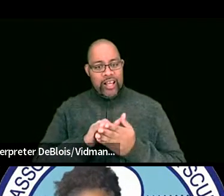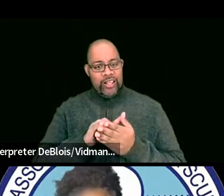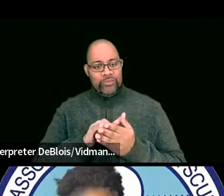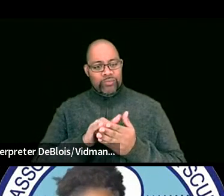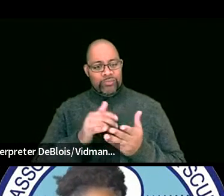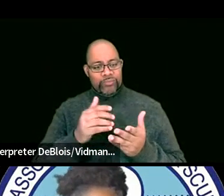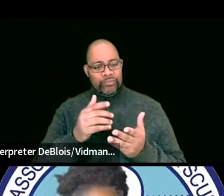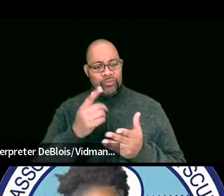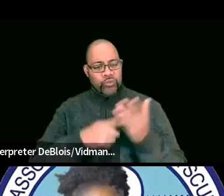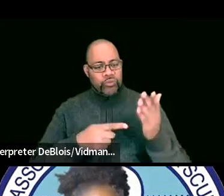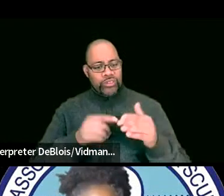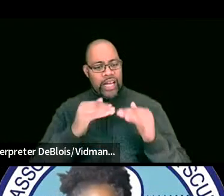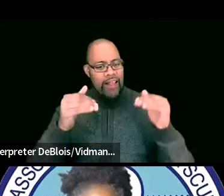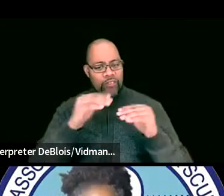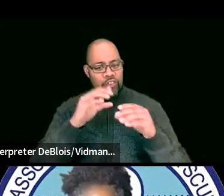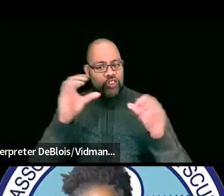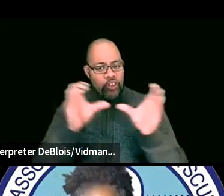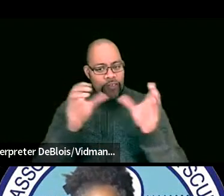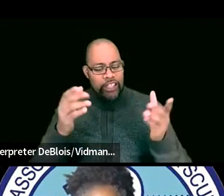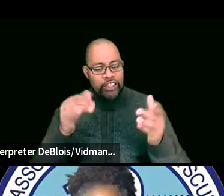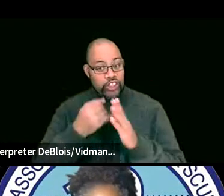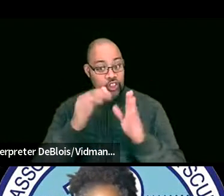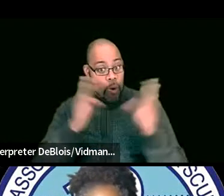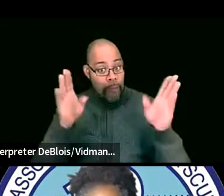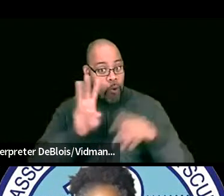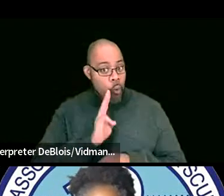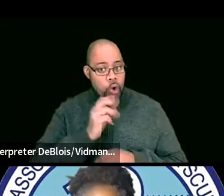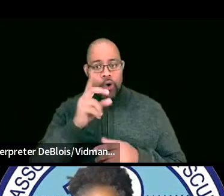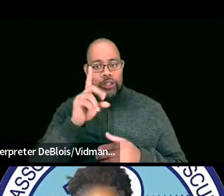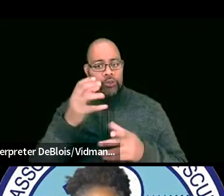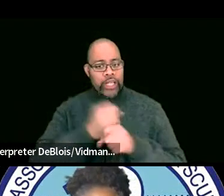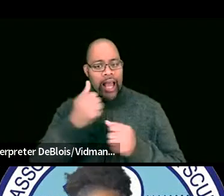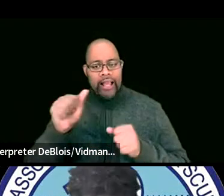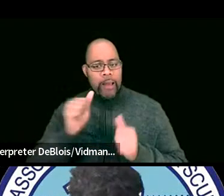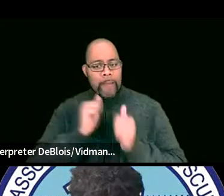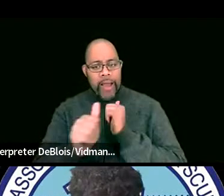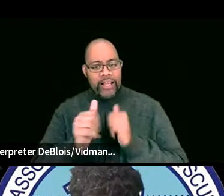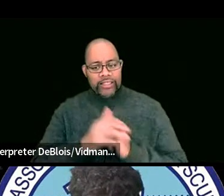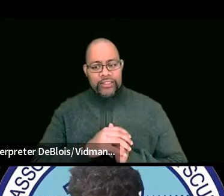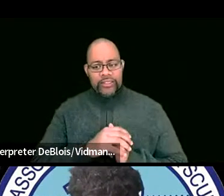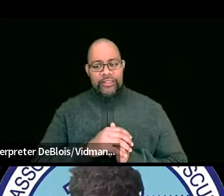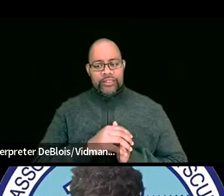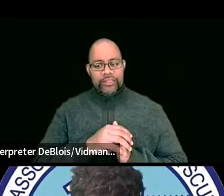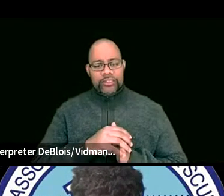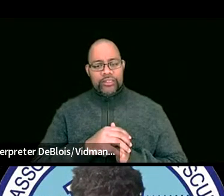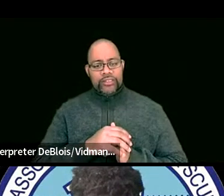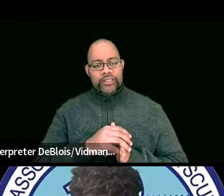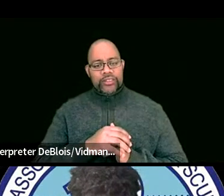what level of certification was that? Just open water, or did you get anything past that?